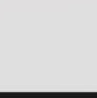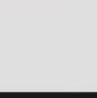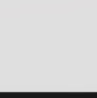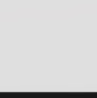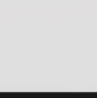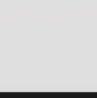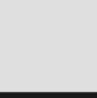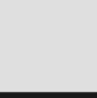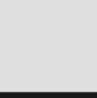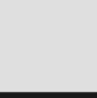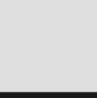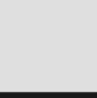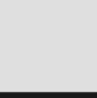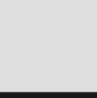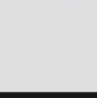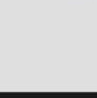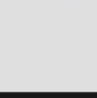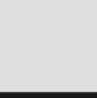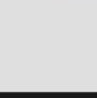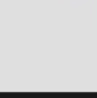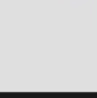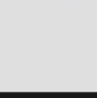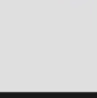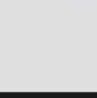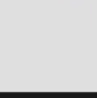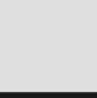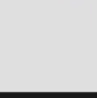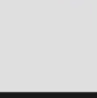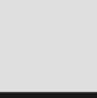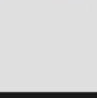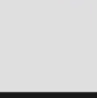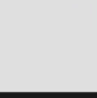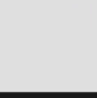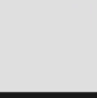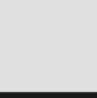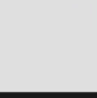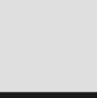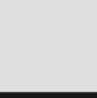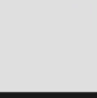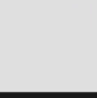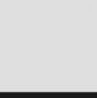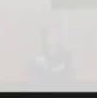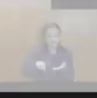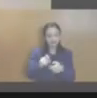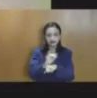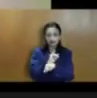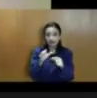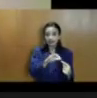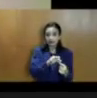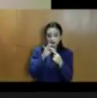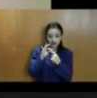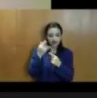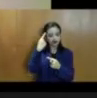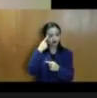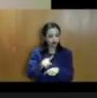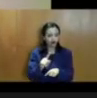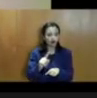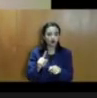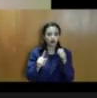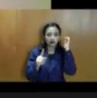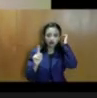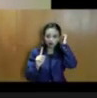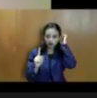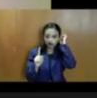our training regulations or standards that is responsive to what the industry needs, especially for the green economy or the